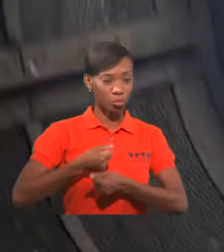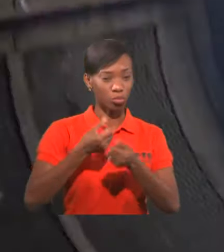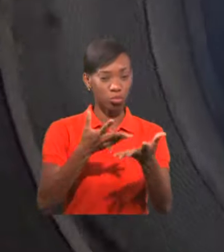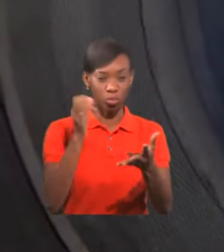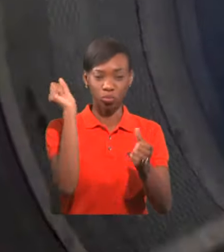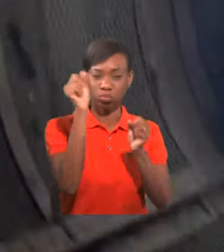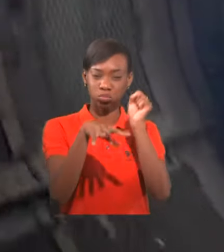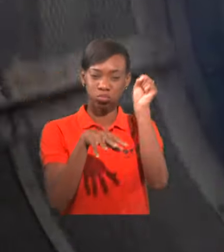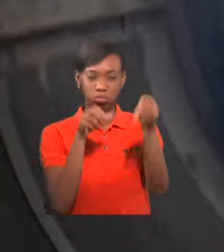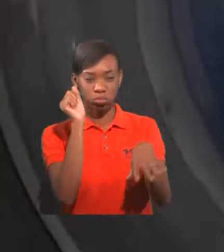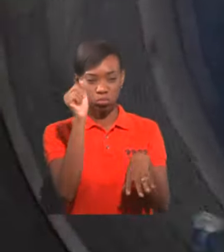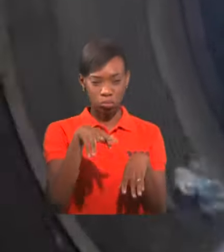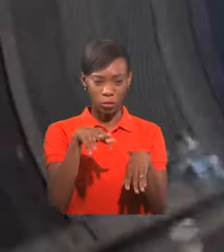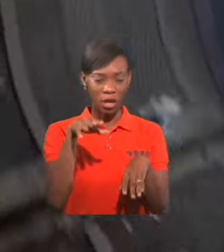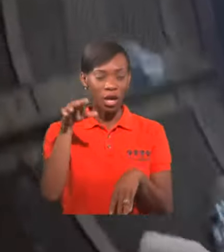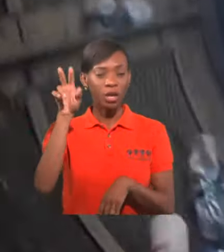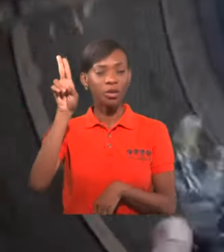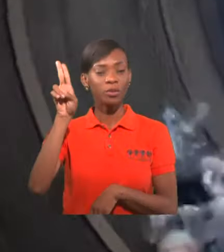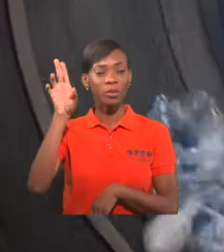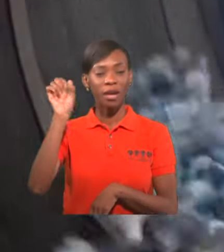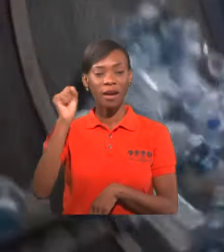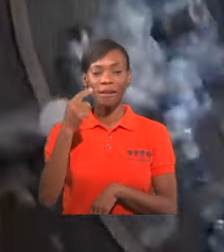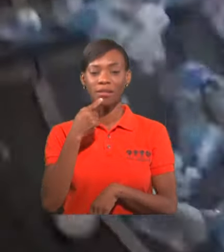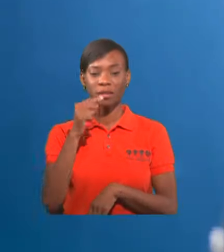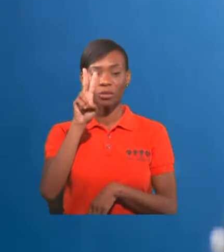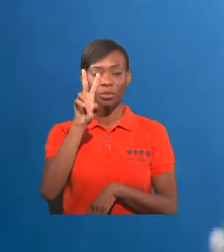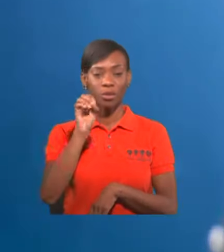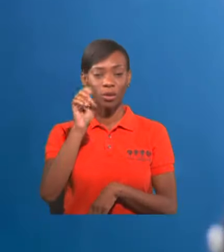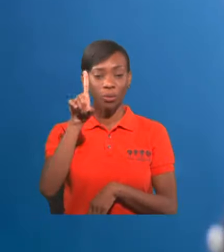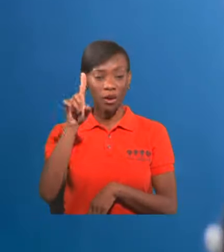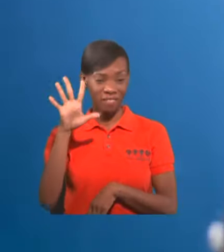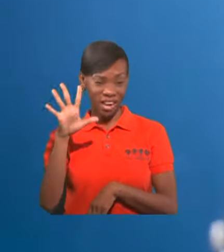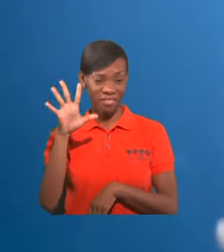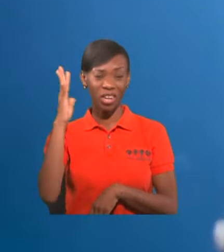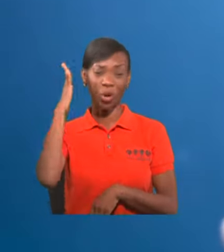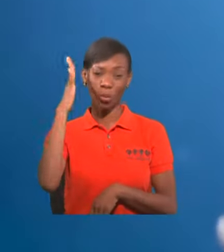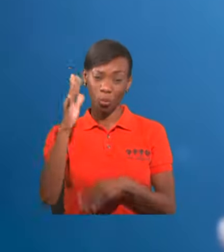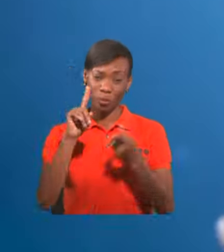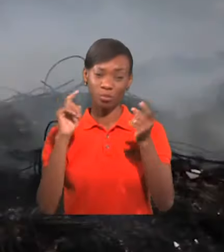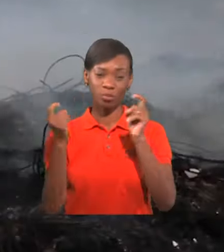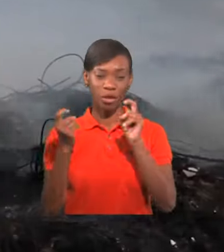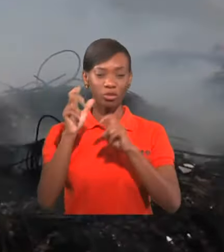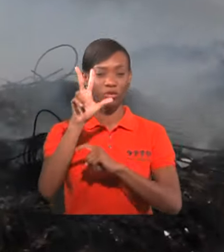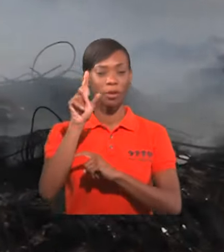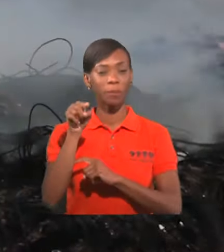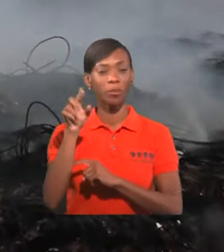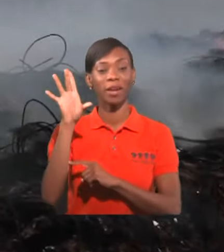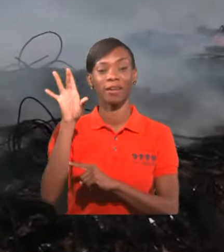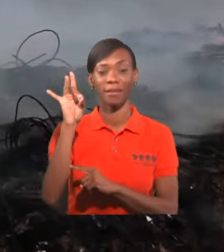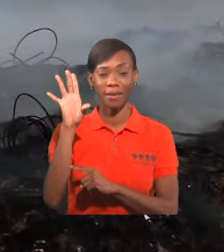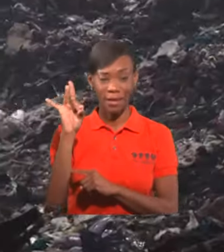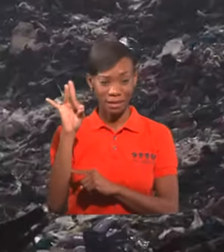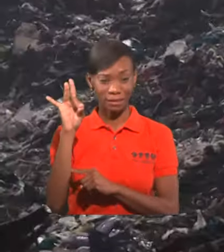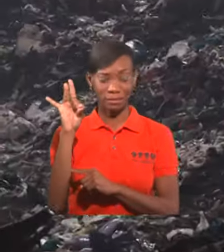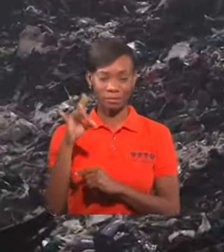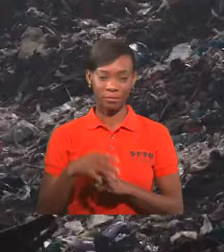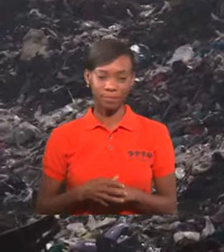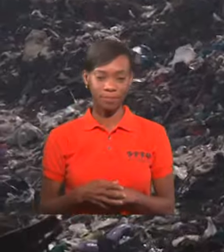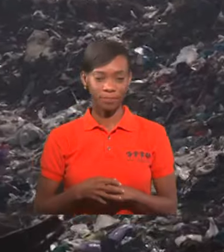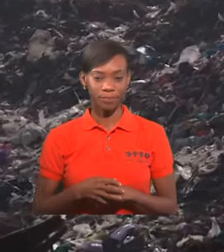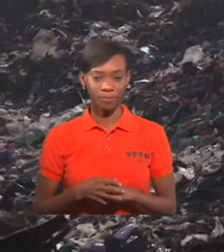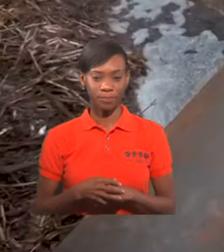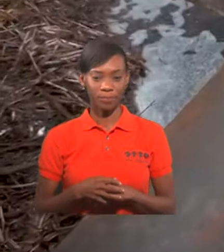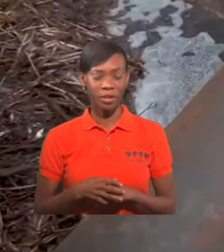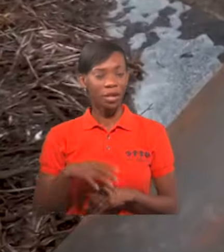United Nations, by 2050, this figure will hit 3.8 billion tons. Taking into consideration